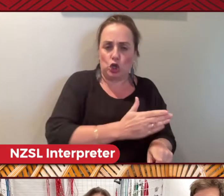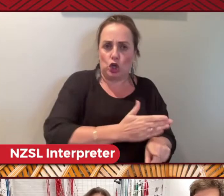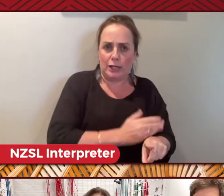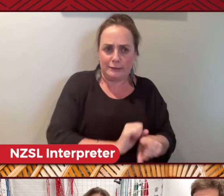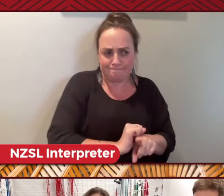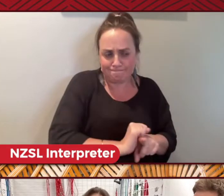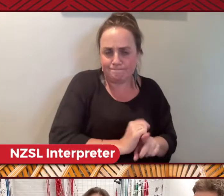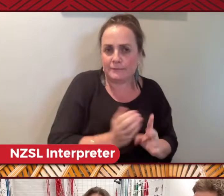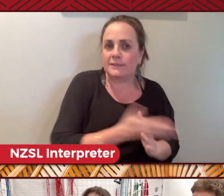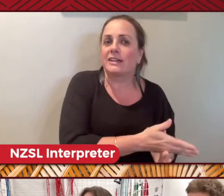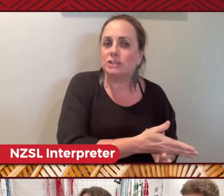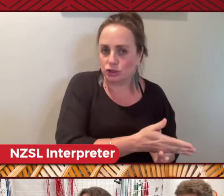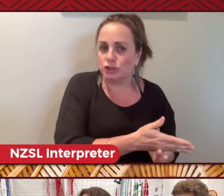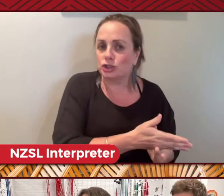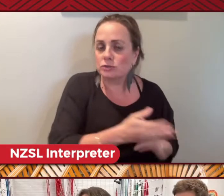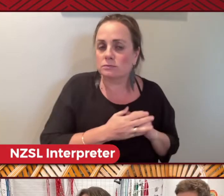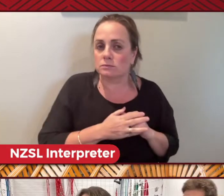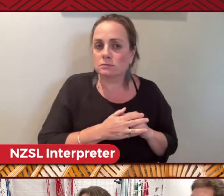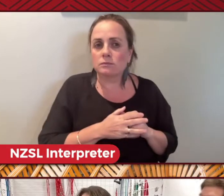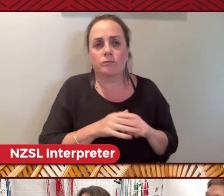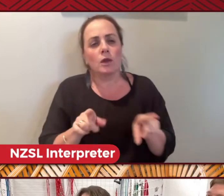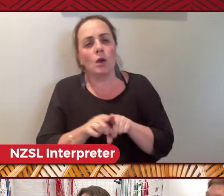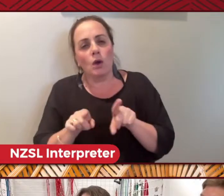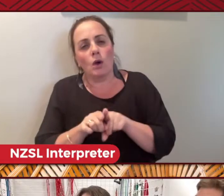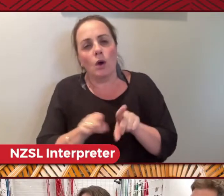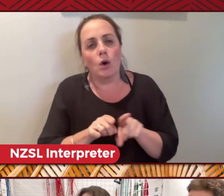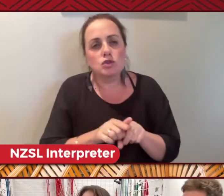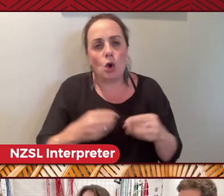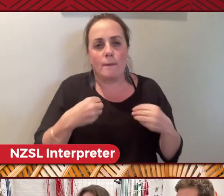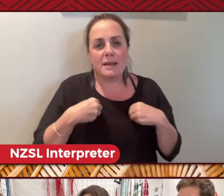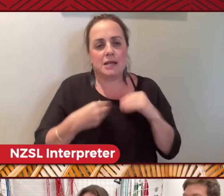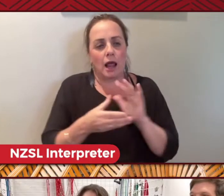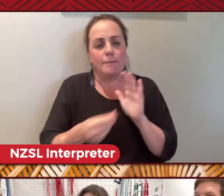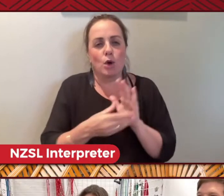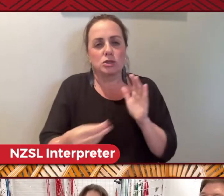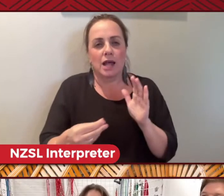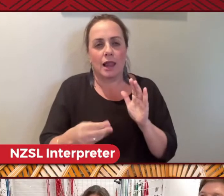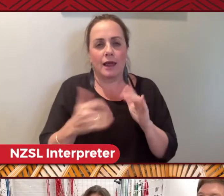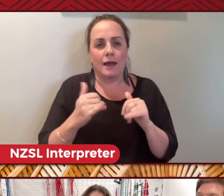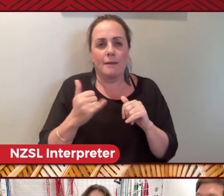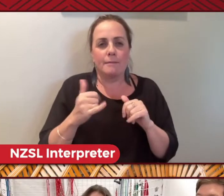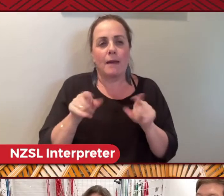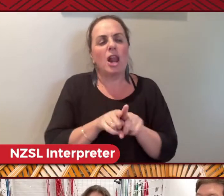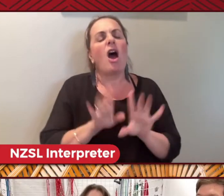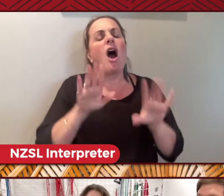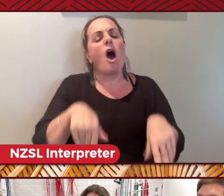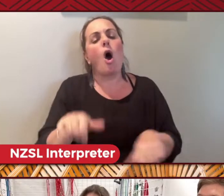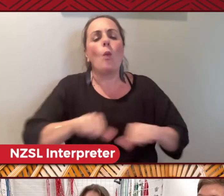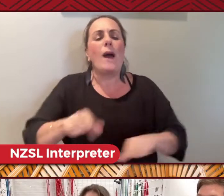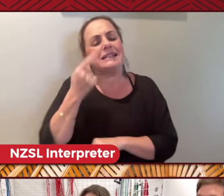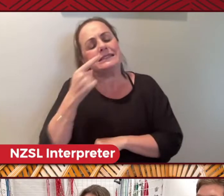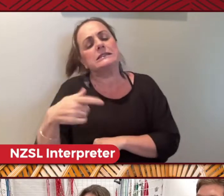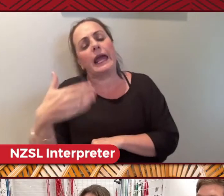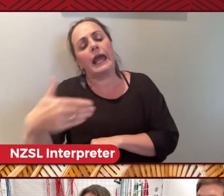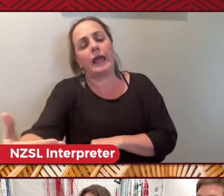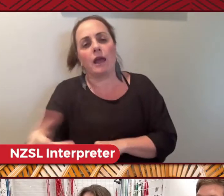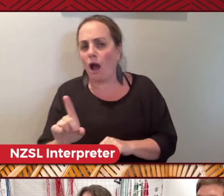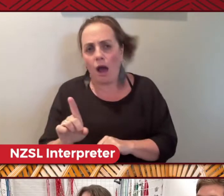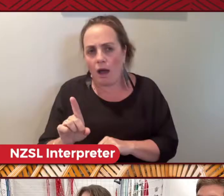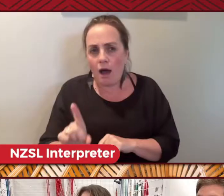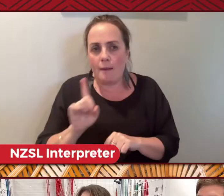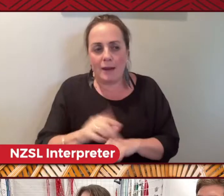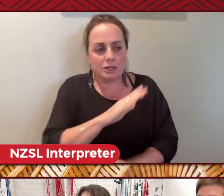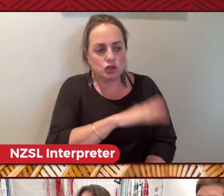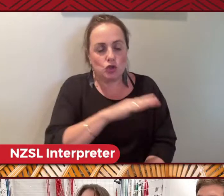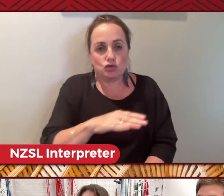Yeah, and it's kind of counterintuitive to what the medical model has been doing with the wait and see and things like that. And these children have these very pliable brains